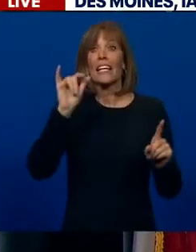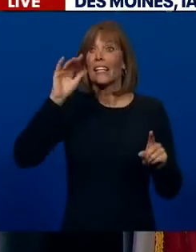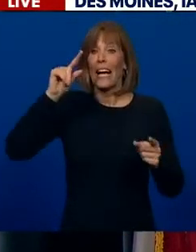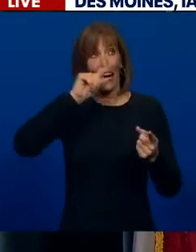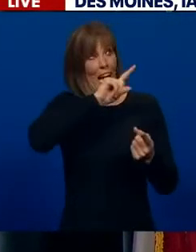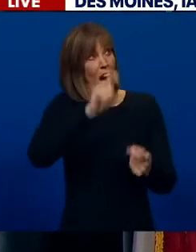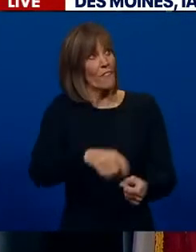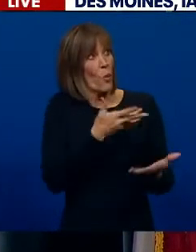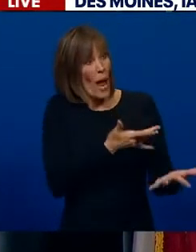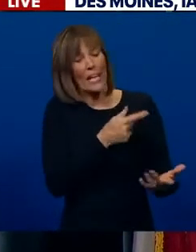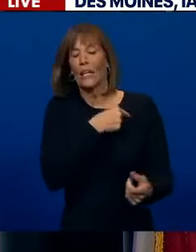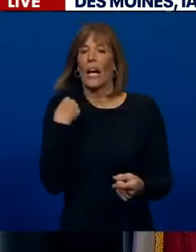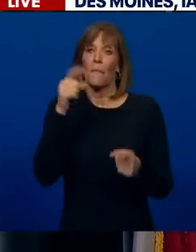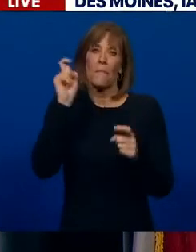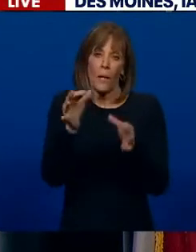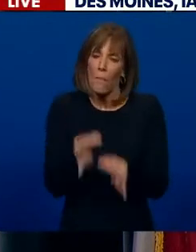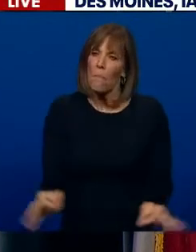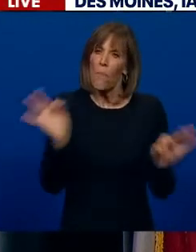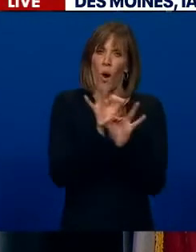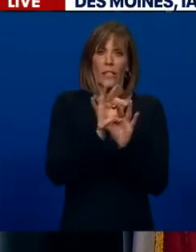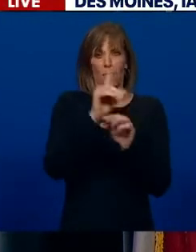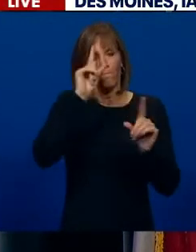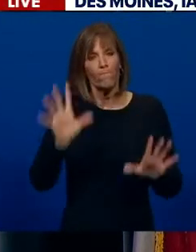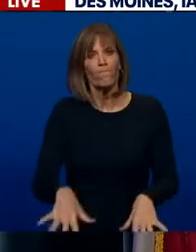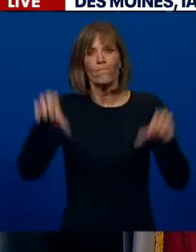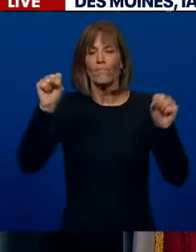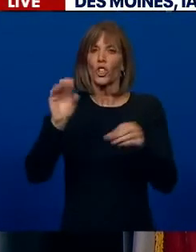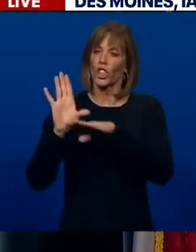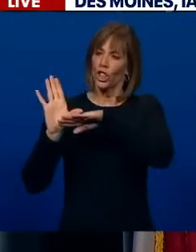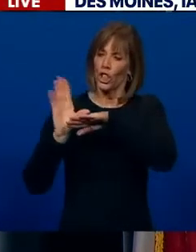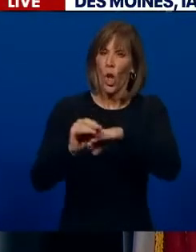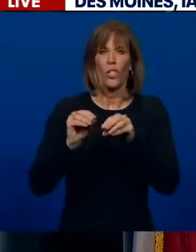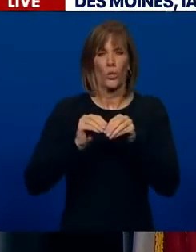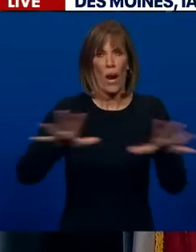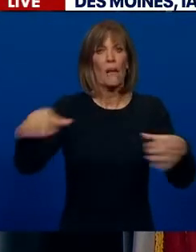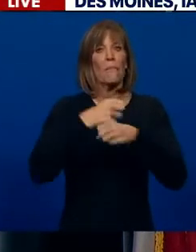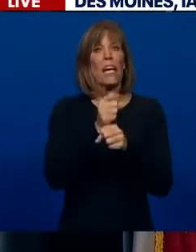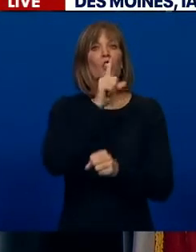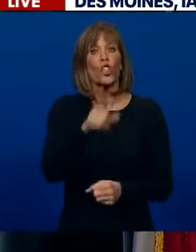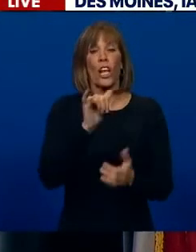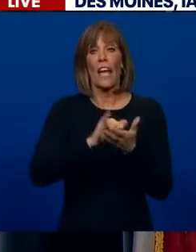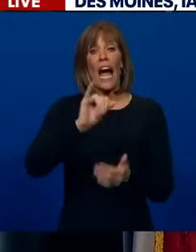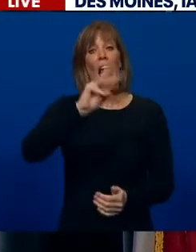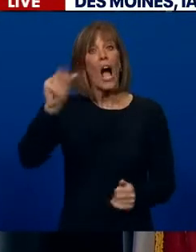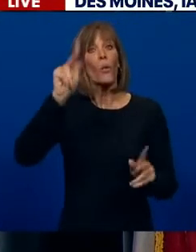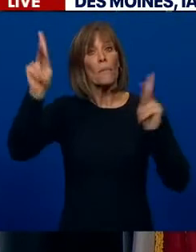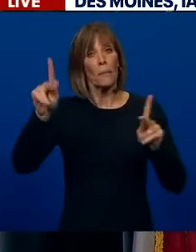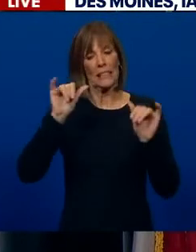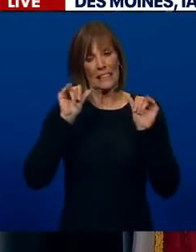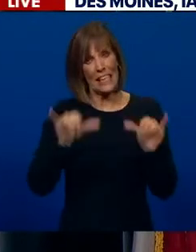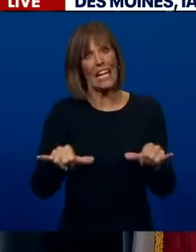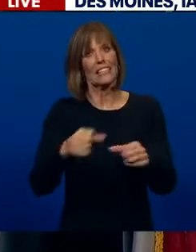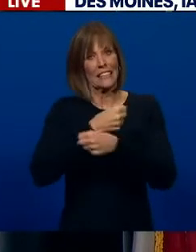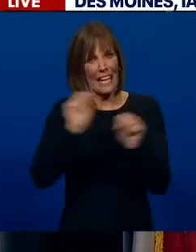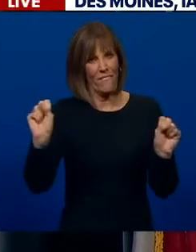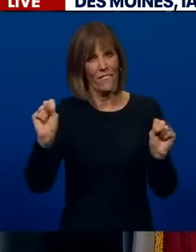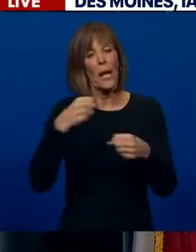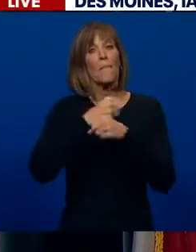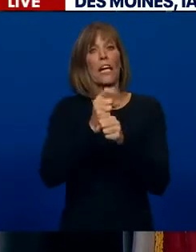then, it's important to step up and slow the spread, to make sure that Iowans stay safe, to